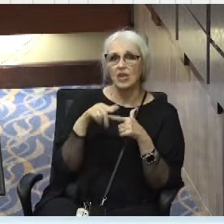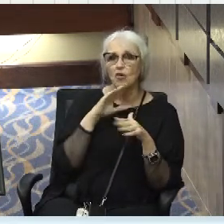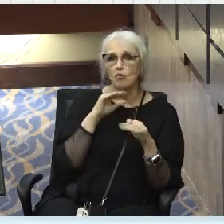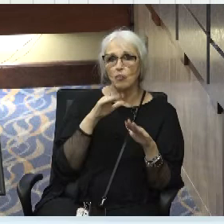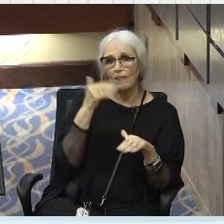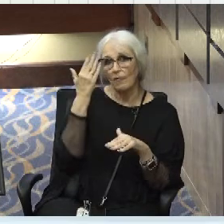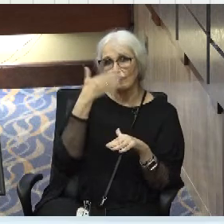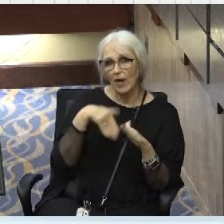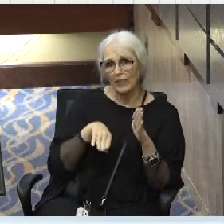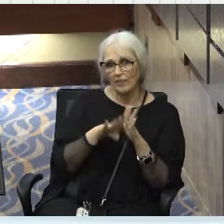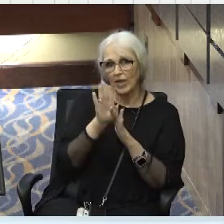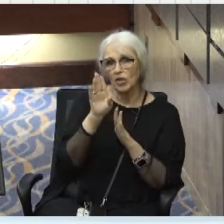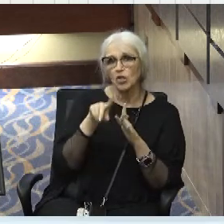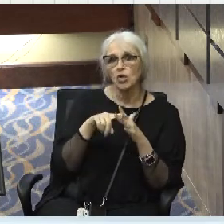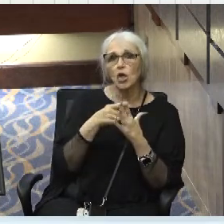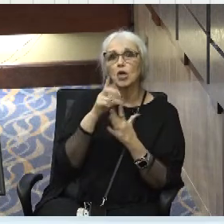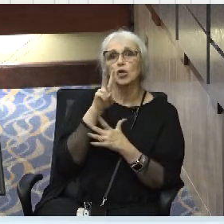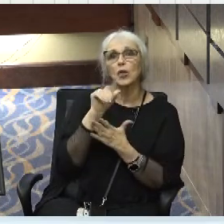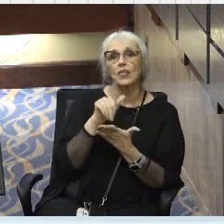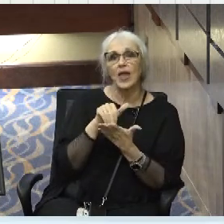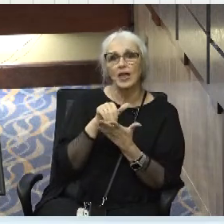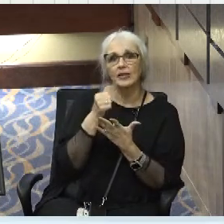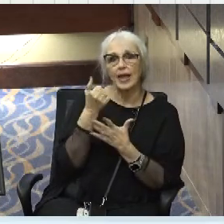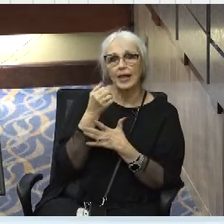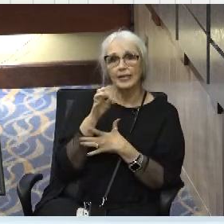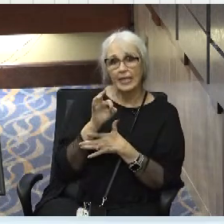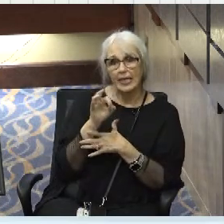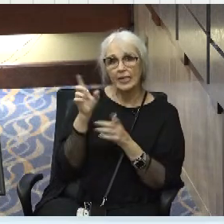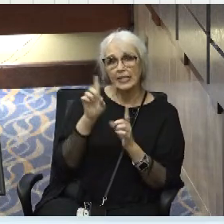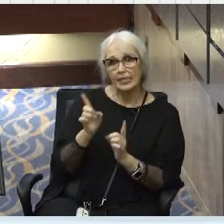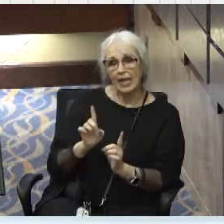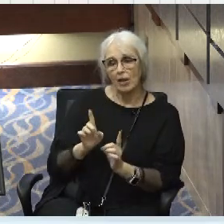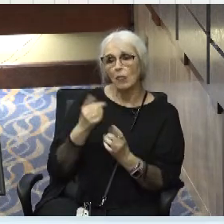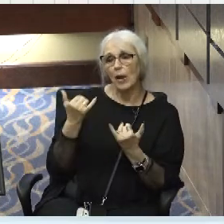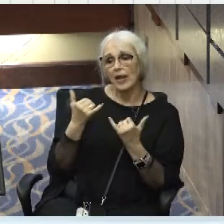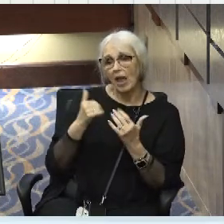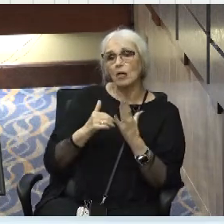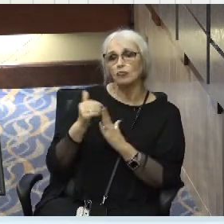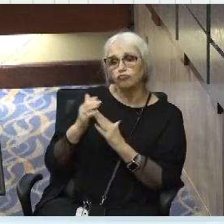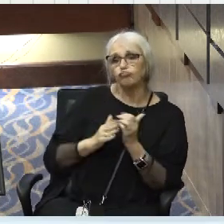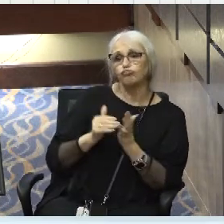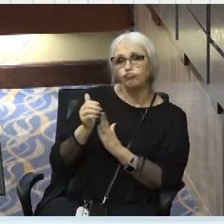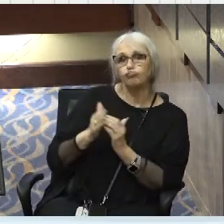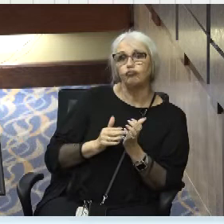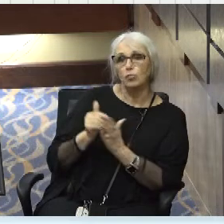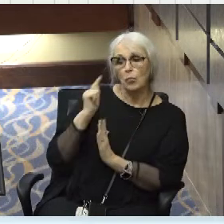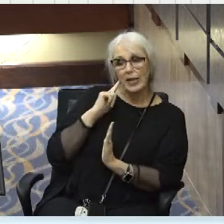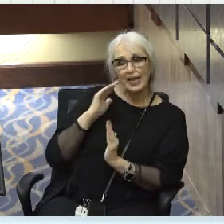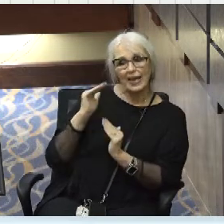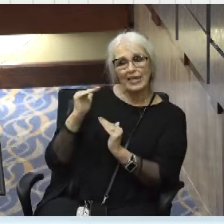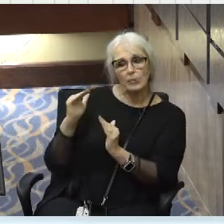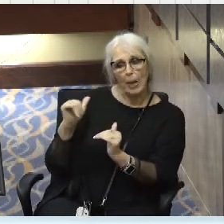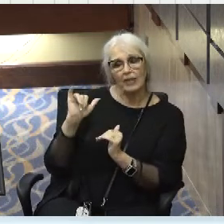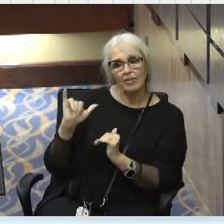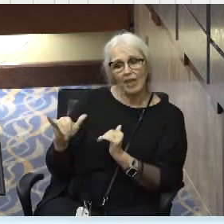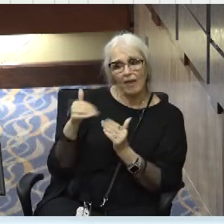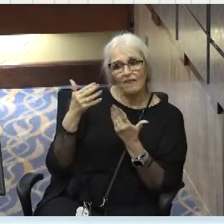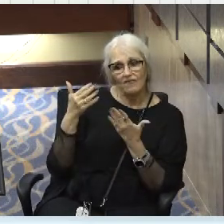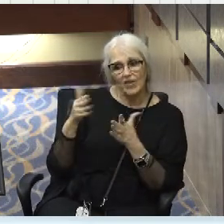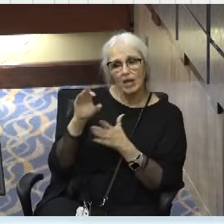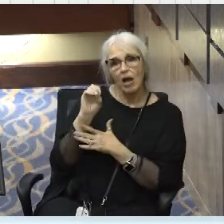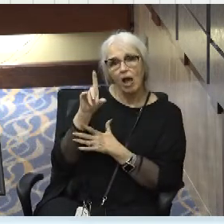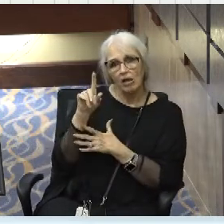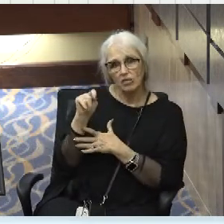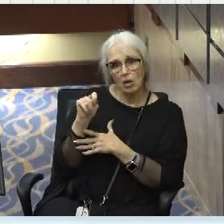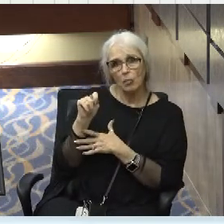in 2019 in design. It is in construction. We're expecting that construction to be completed in